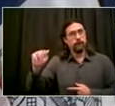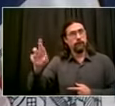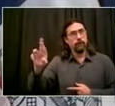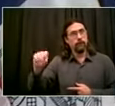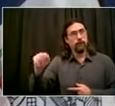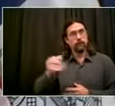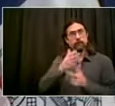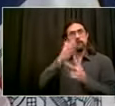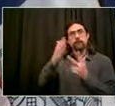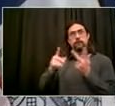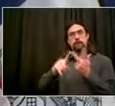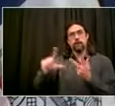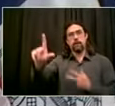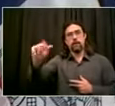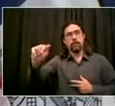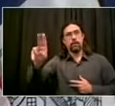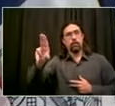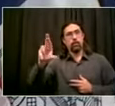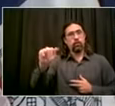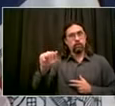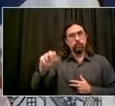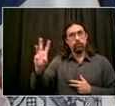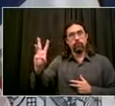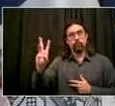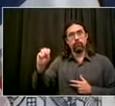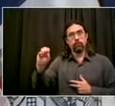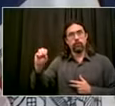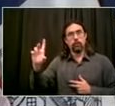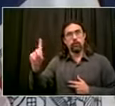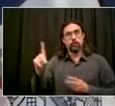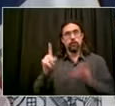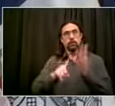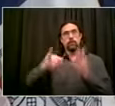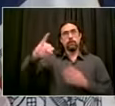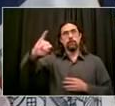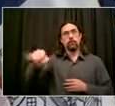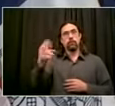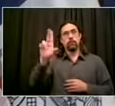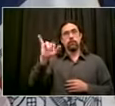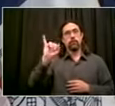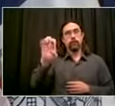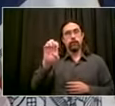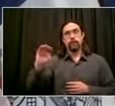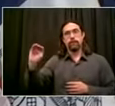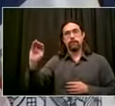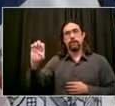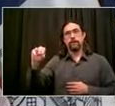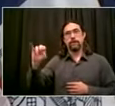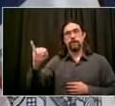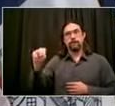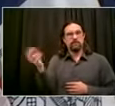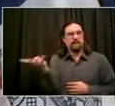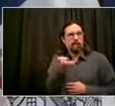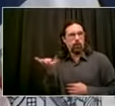Counsel of Democracy NYC, and Census Director Julie Menon. With that, we'll go to Narmeen from Pix